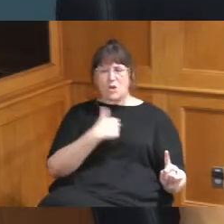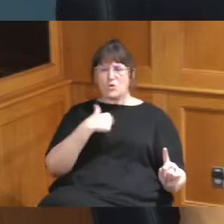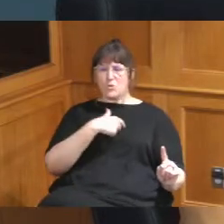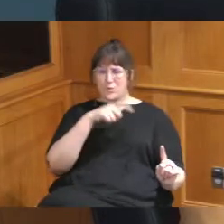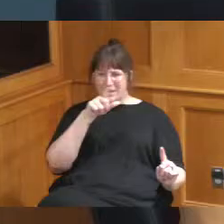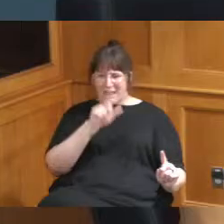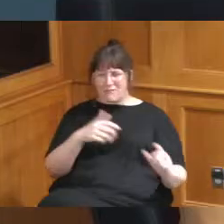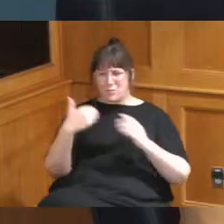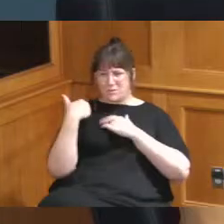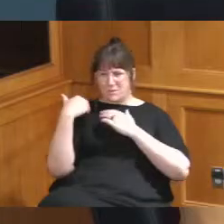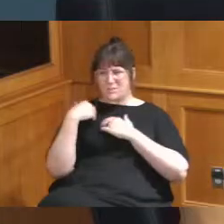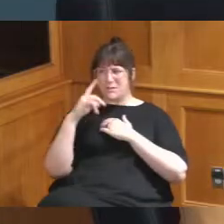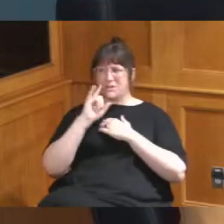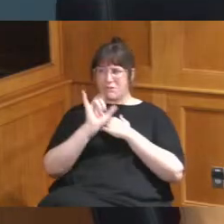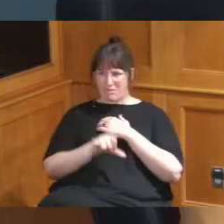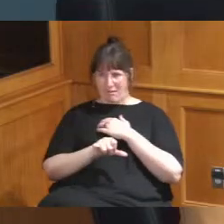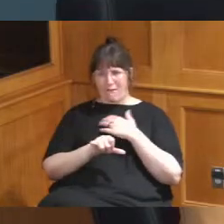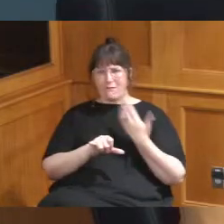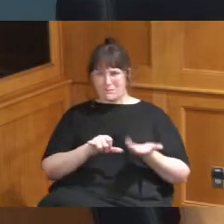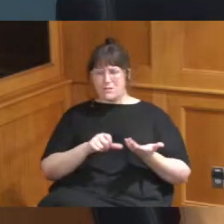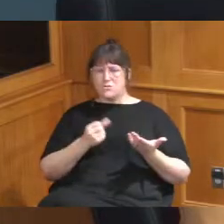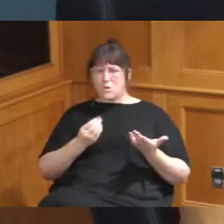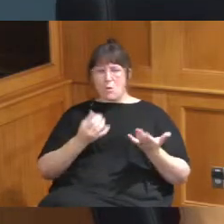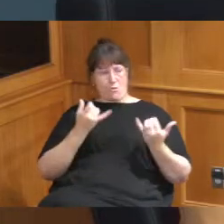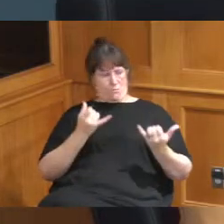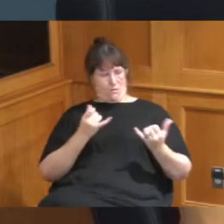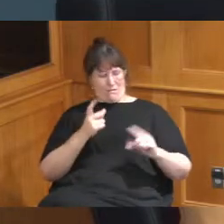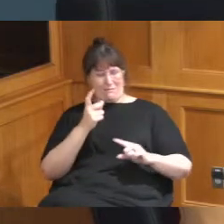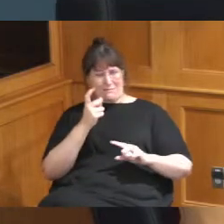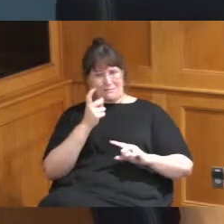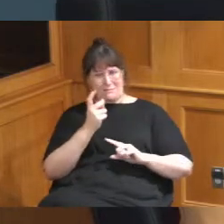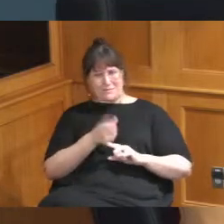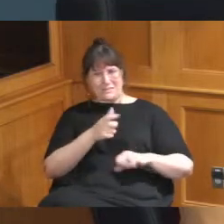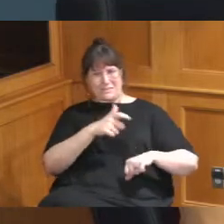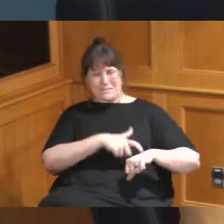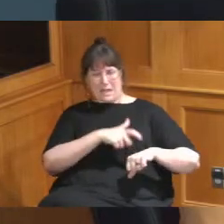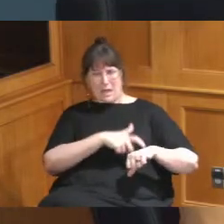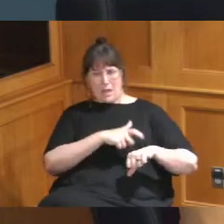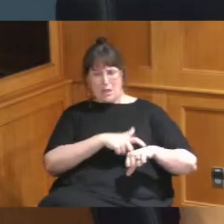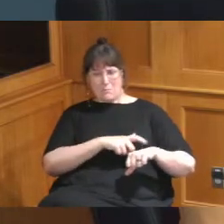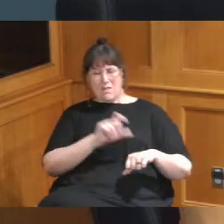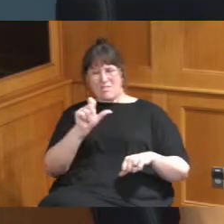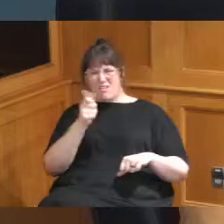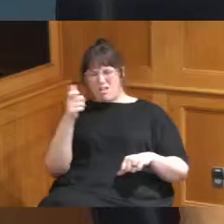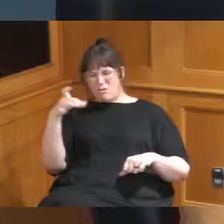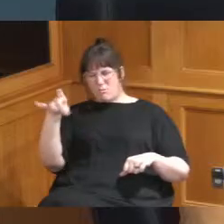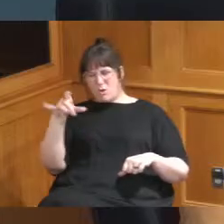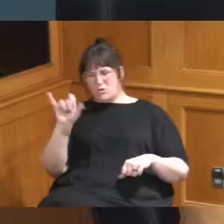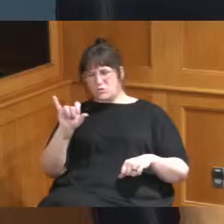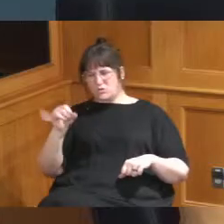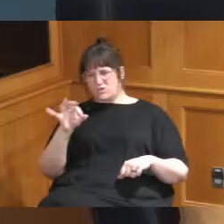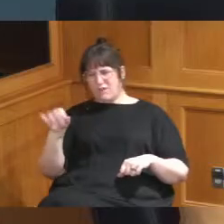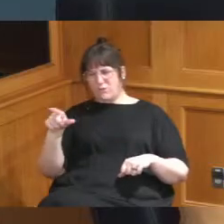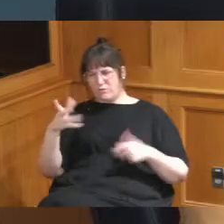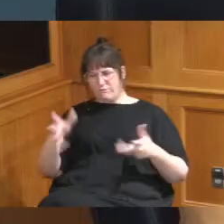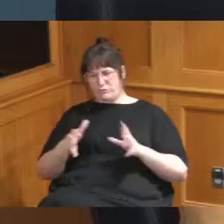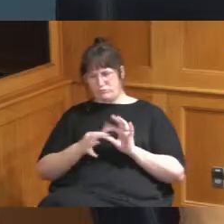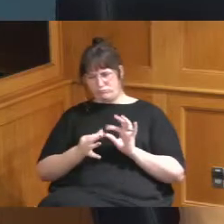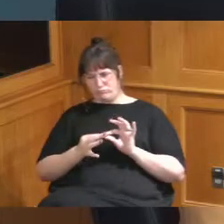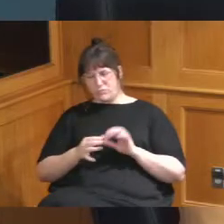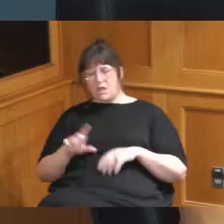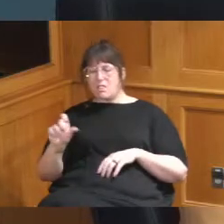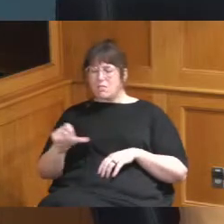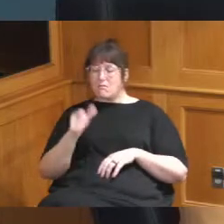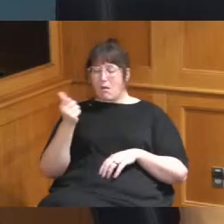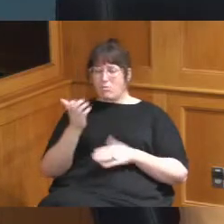us at this moment in time. And so I just want to say the other piece, and Jeff, you mentioned this as well, the other